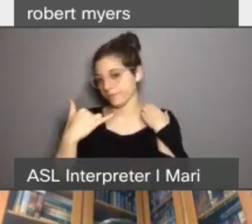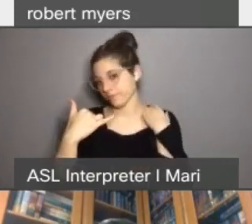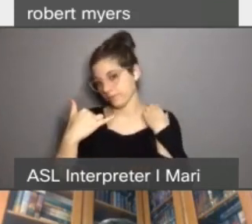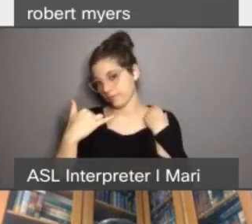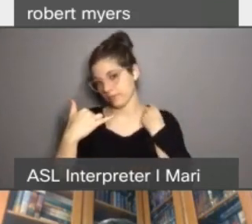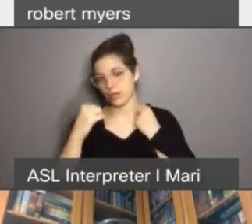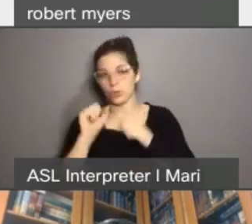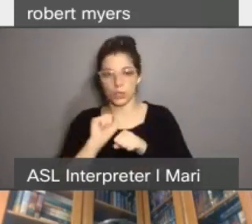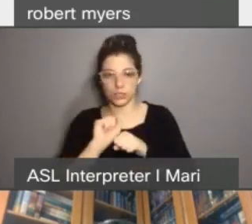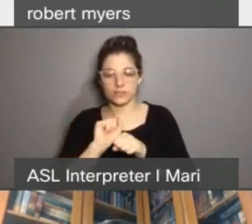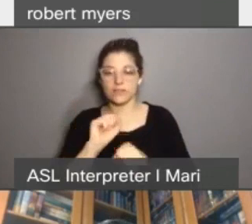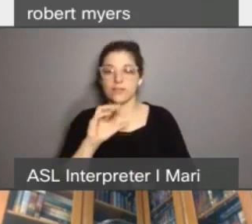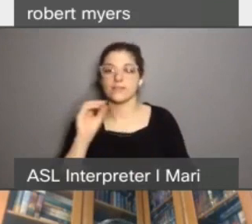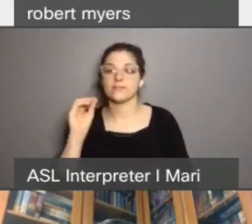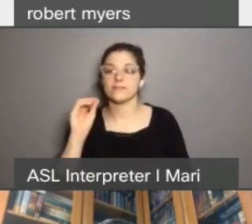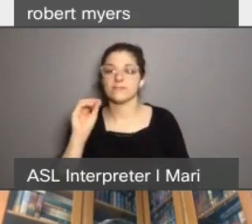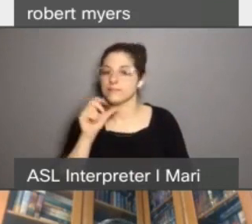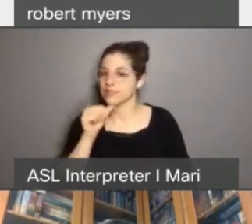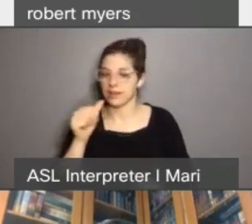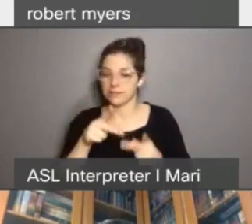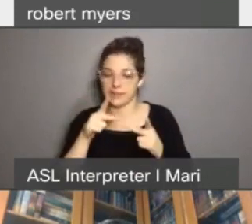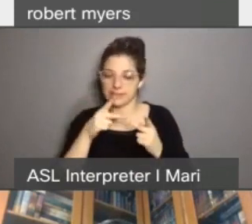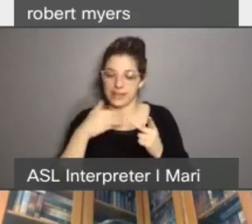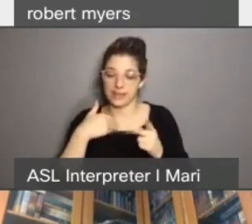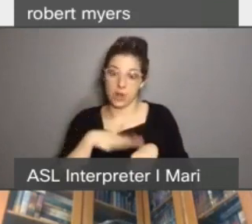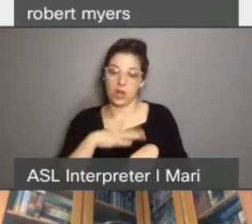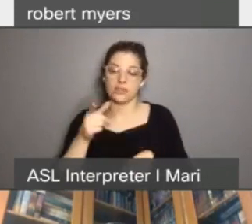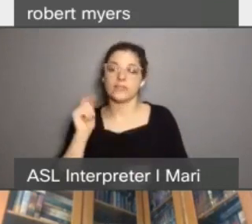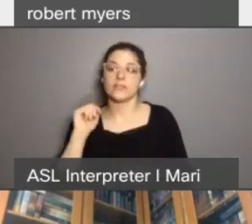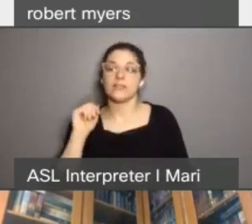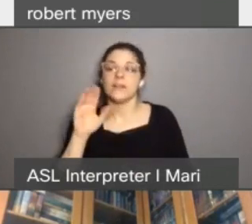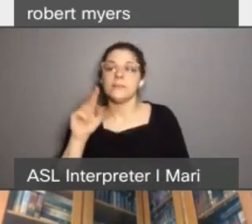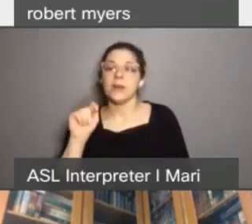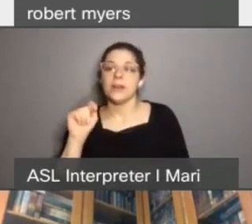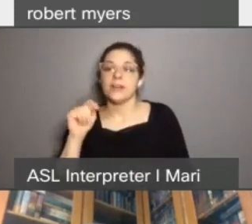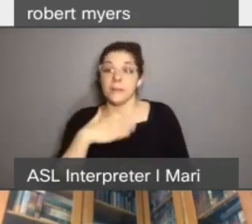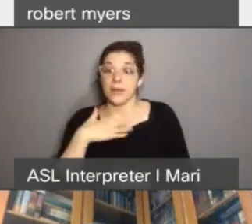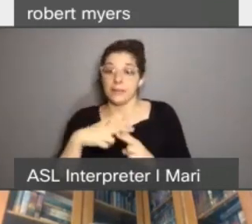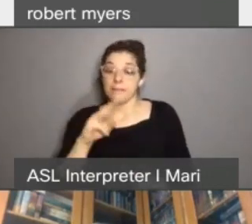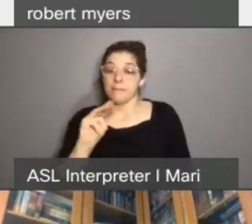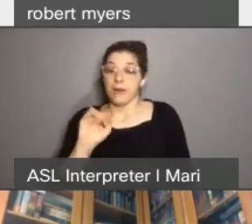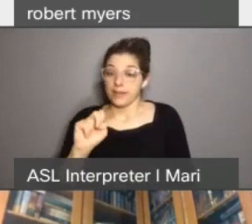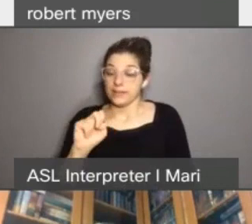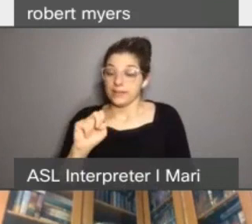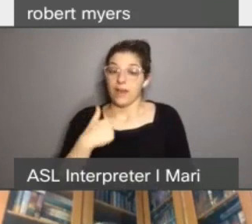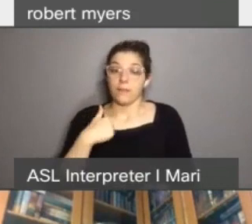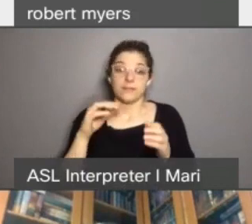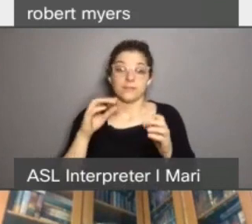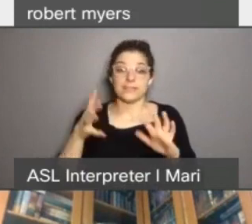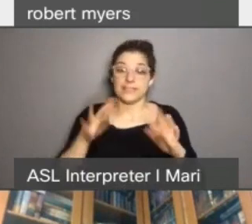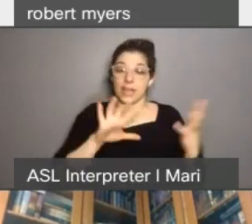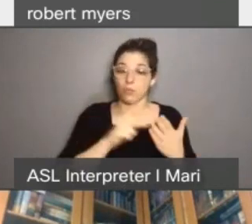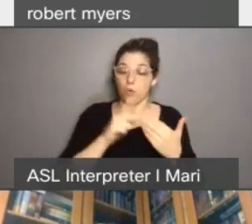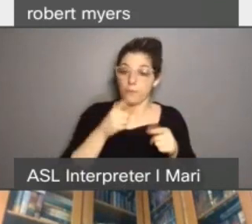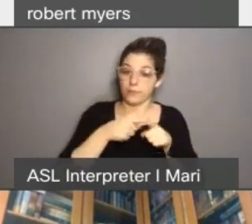at work and not in a place where I could have it on. My name is Mike Tripodi. I'm a disaster program specialist at the American